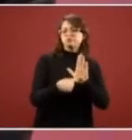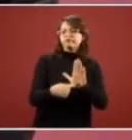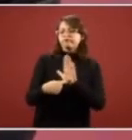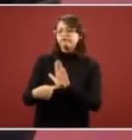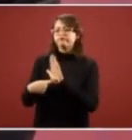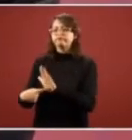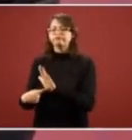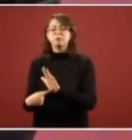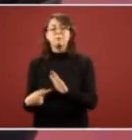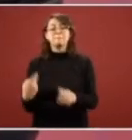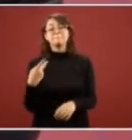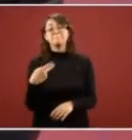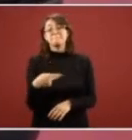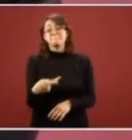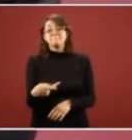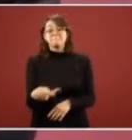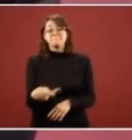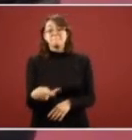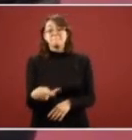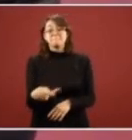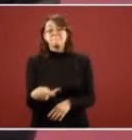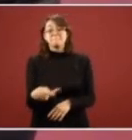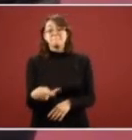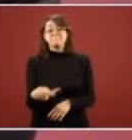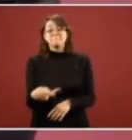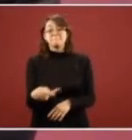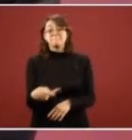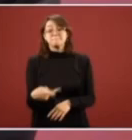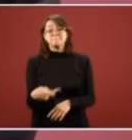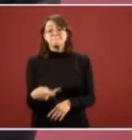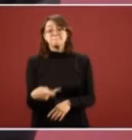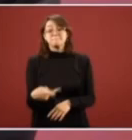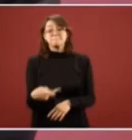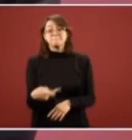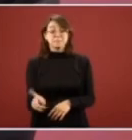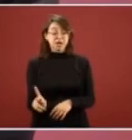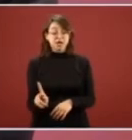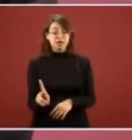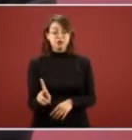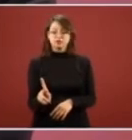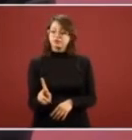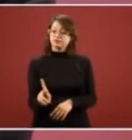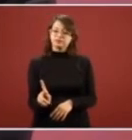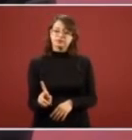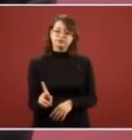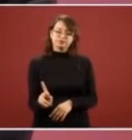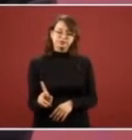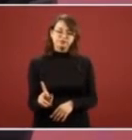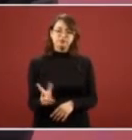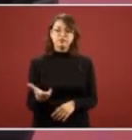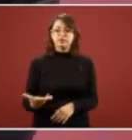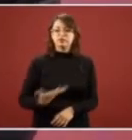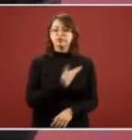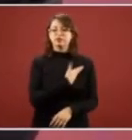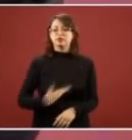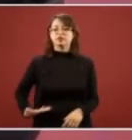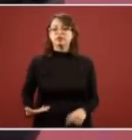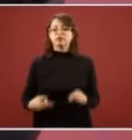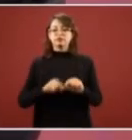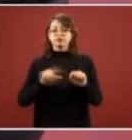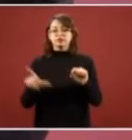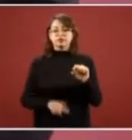Pero no conviene. But it is not convenient. Que el presidente de